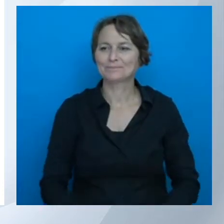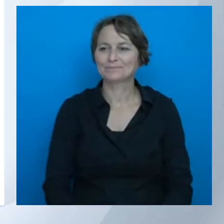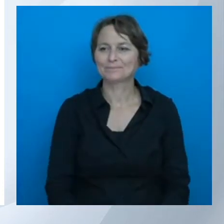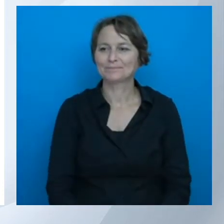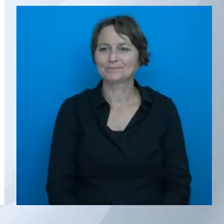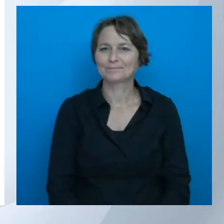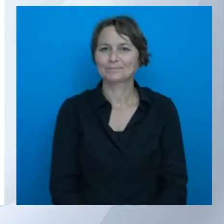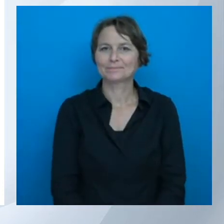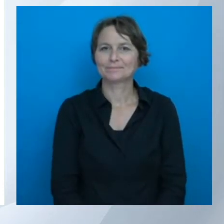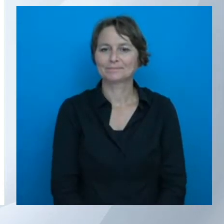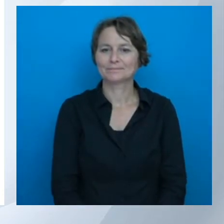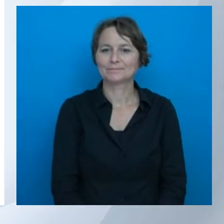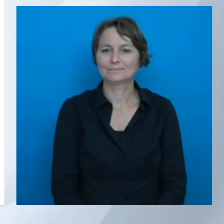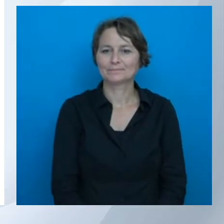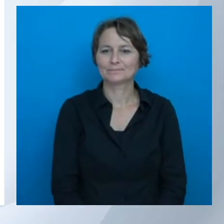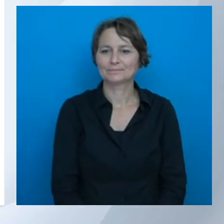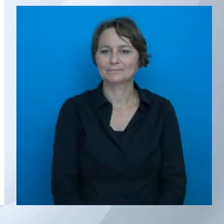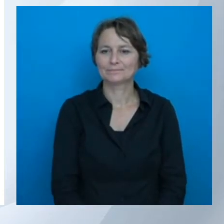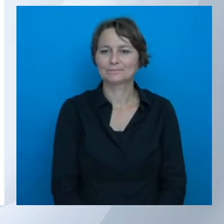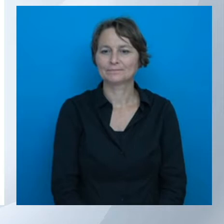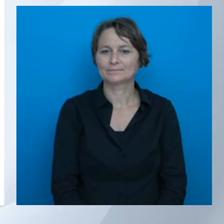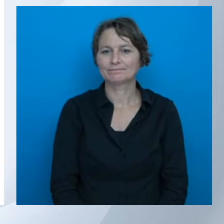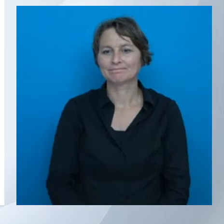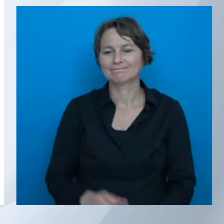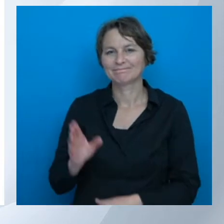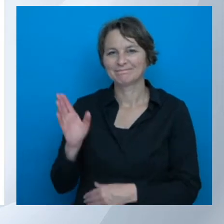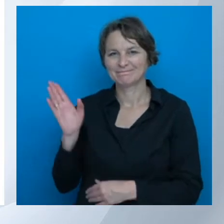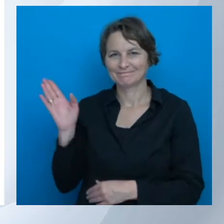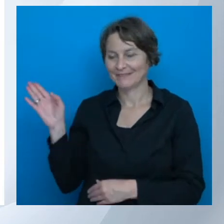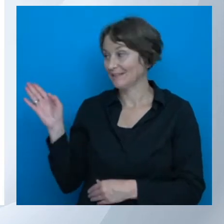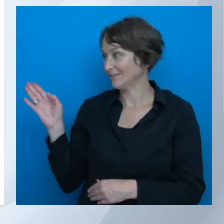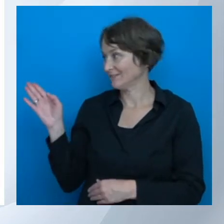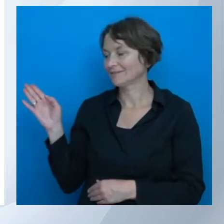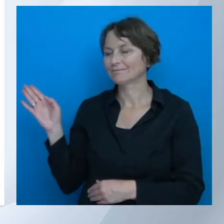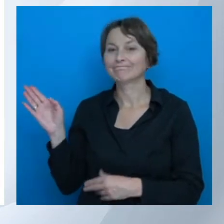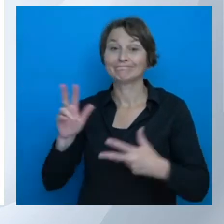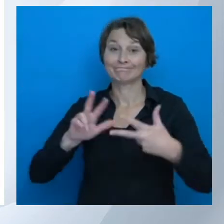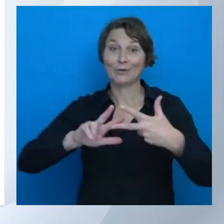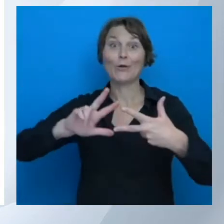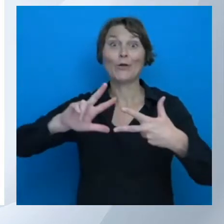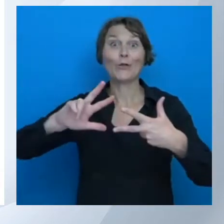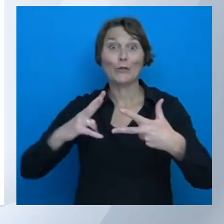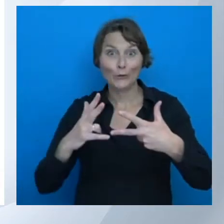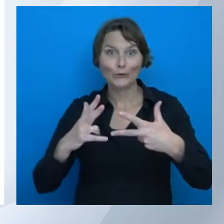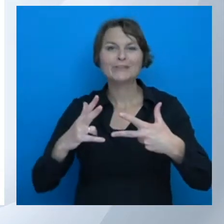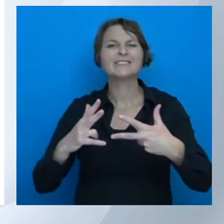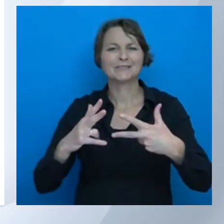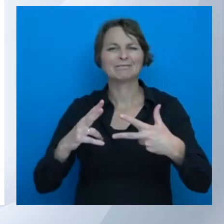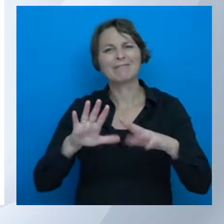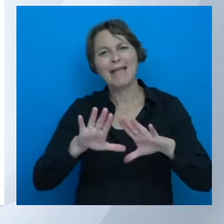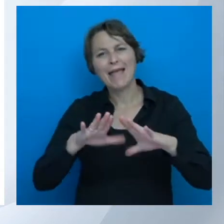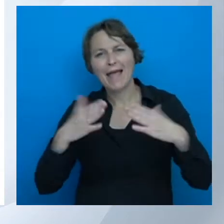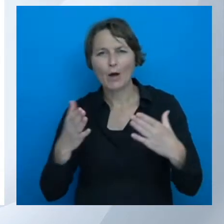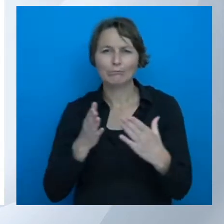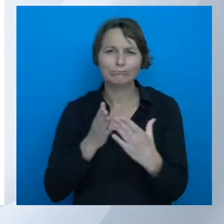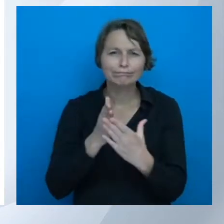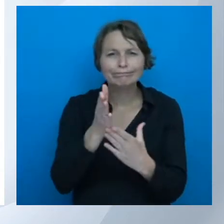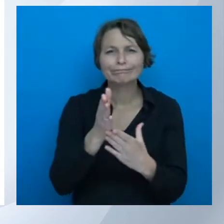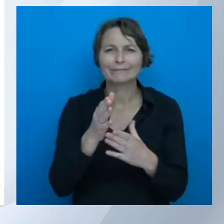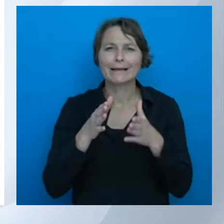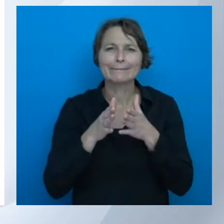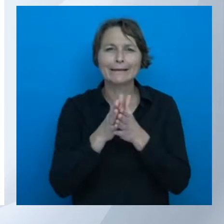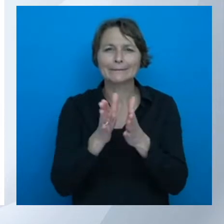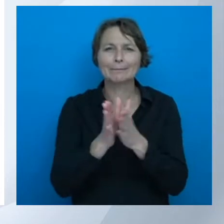The introspective rational explainer is the third state-of-the-art explainer. More details about the method are